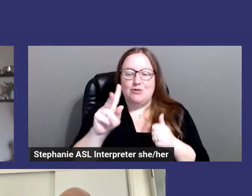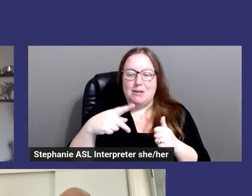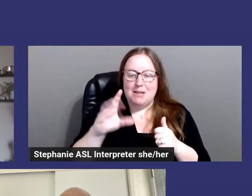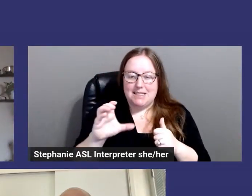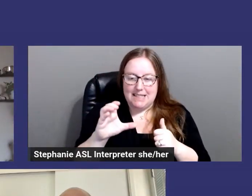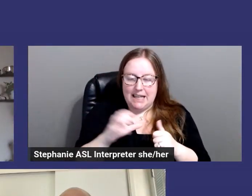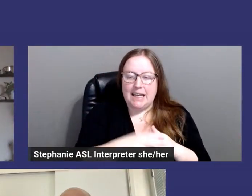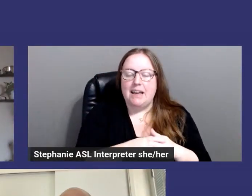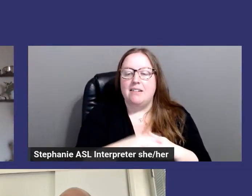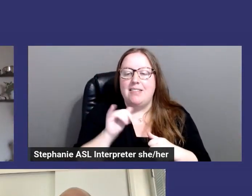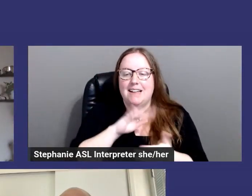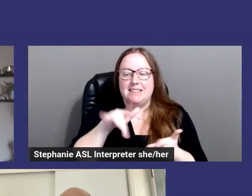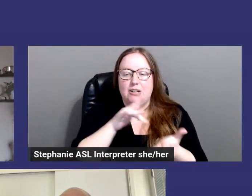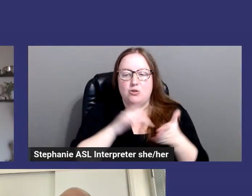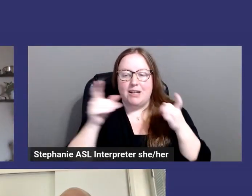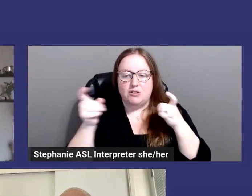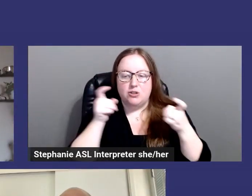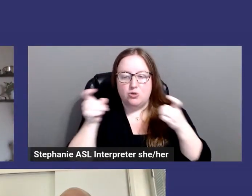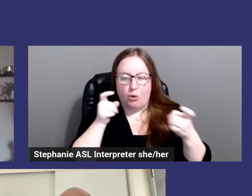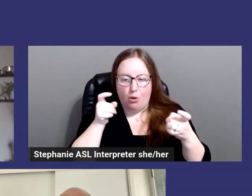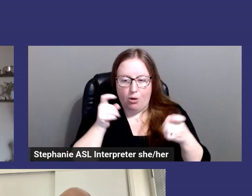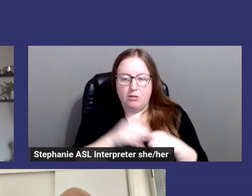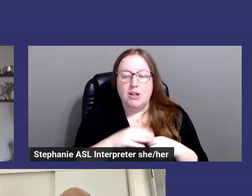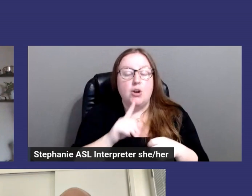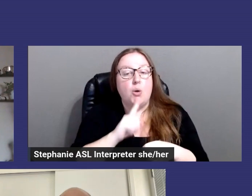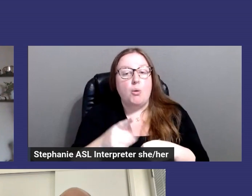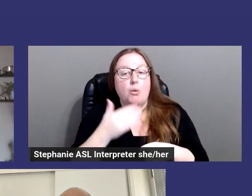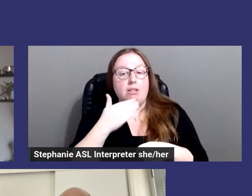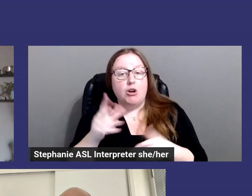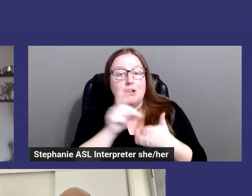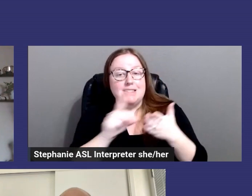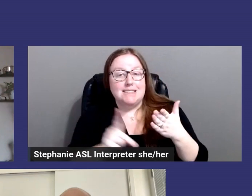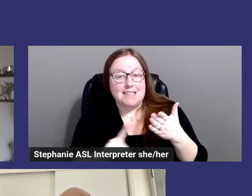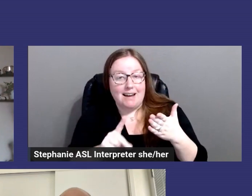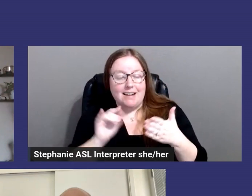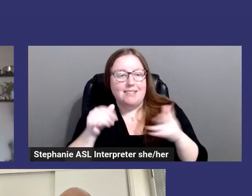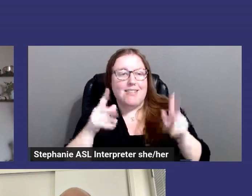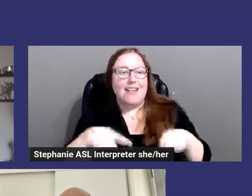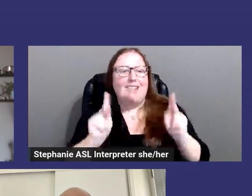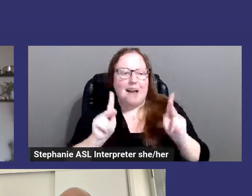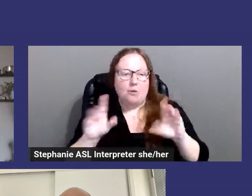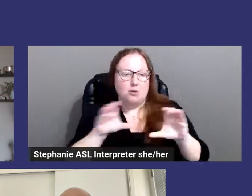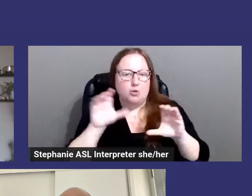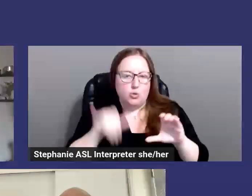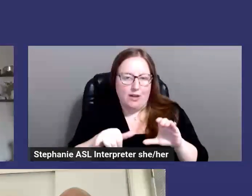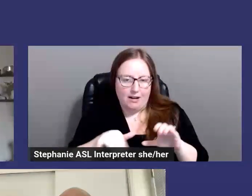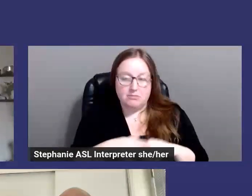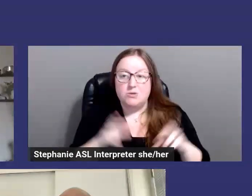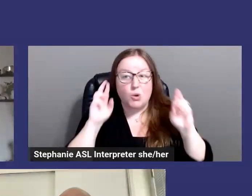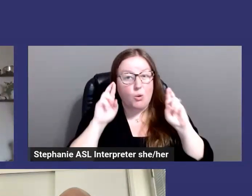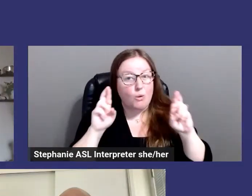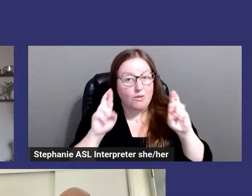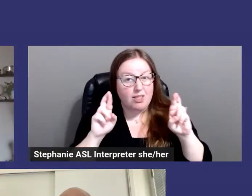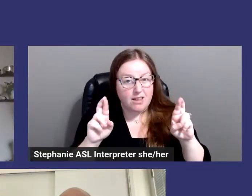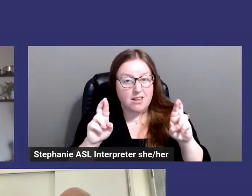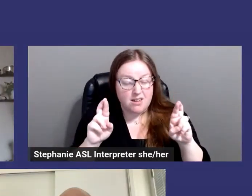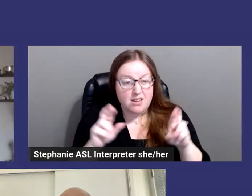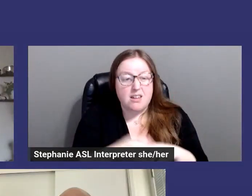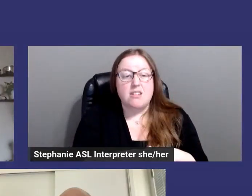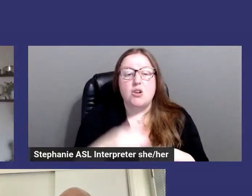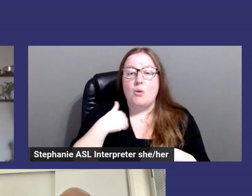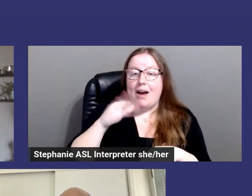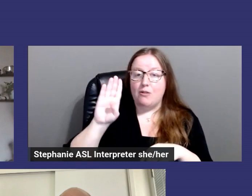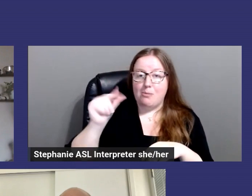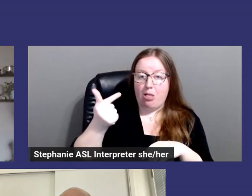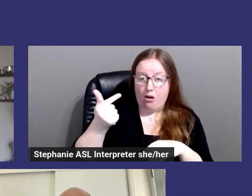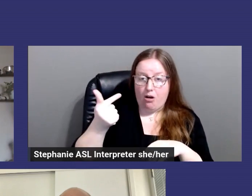that centralized control. There's some really good design patterns that allow you to do that kind of stuff. So hopefully we'll have some blogs